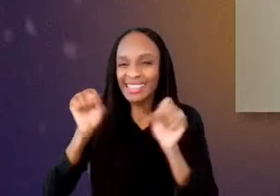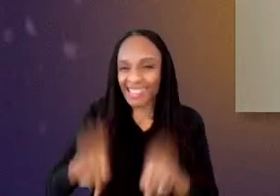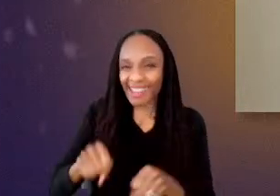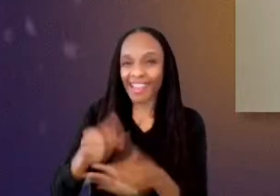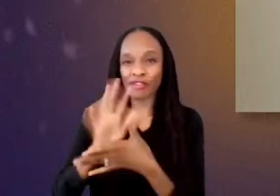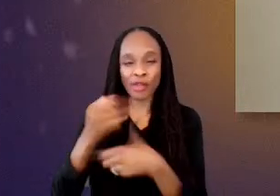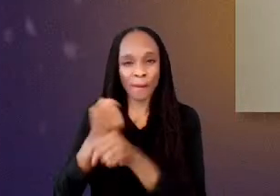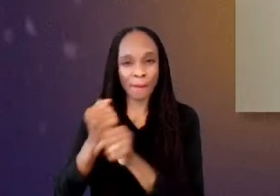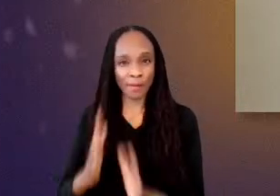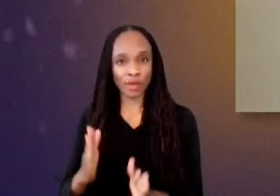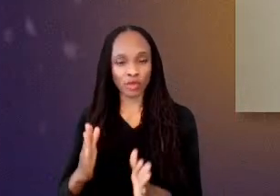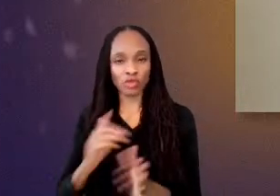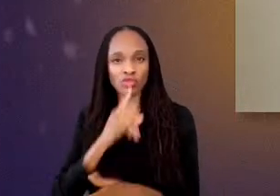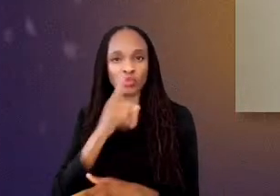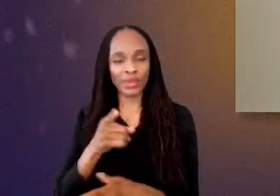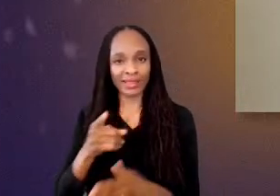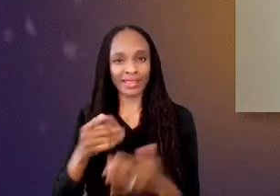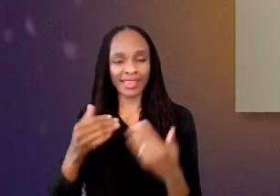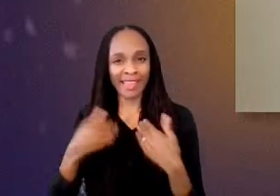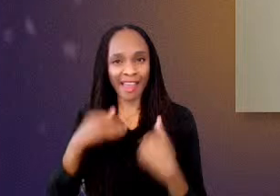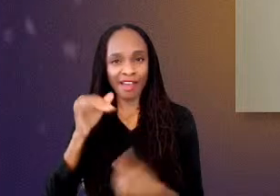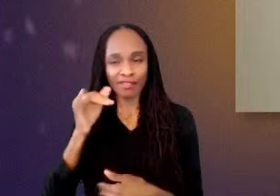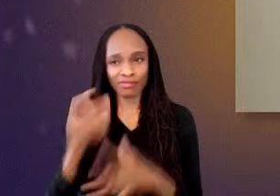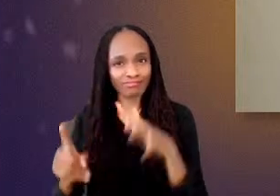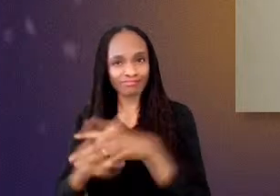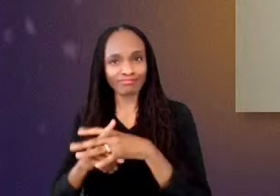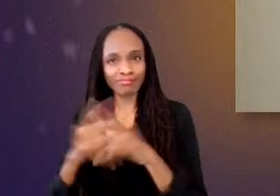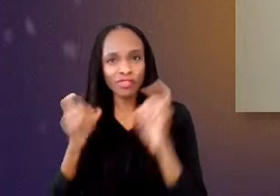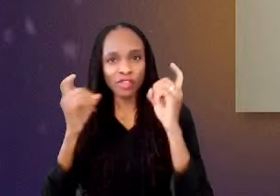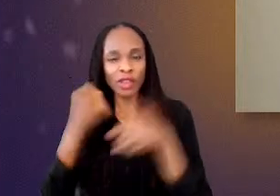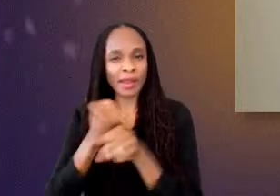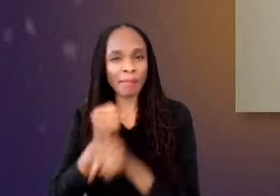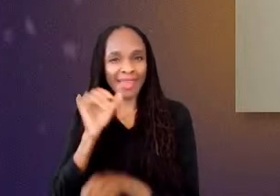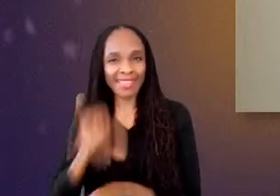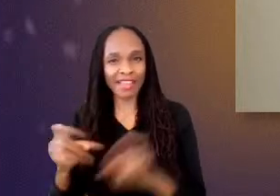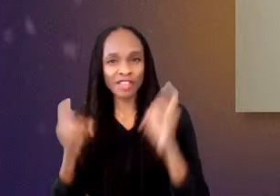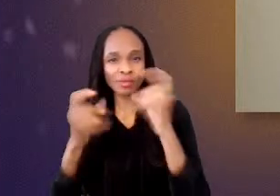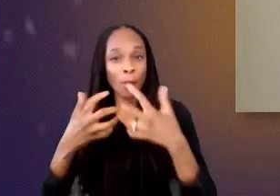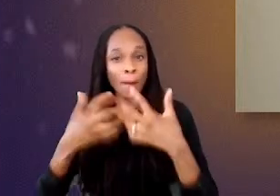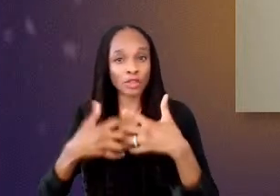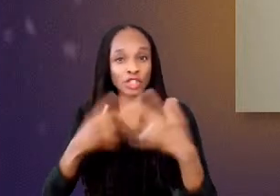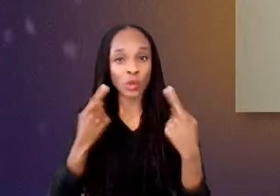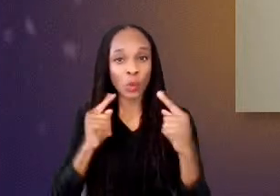corporate presence at festivals? And is there a way to make the festival machine work for you?